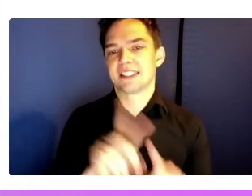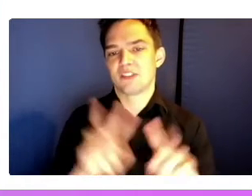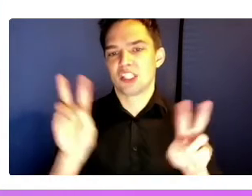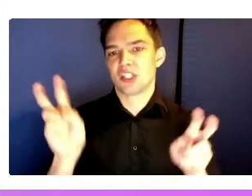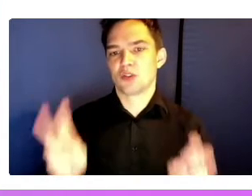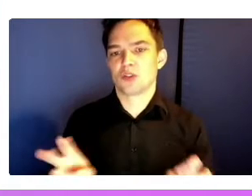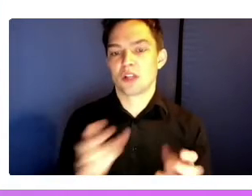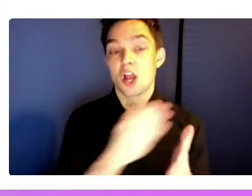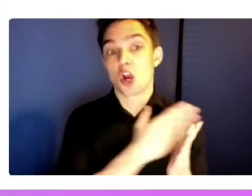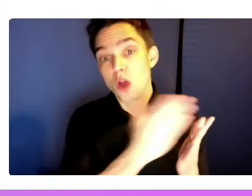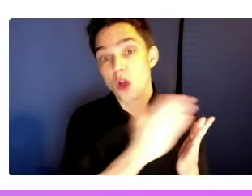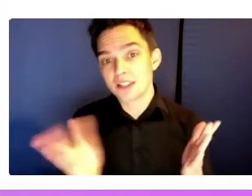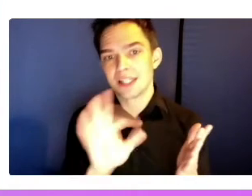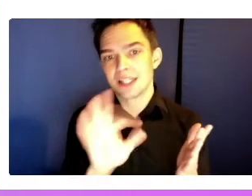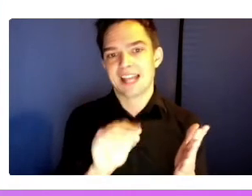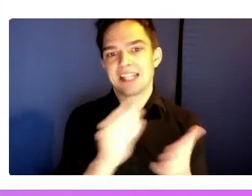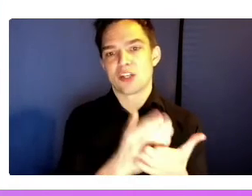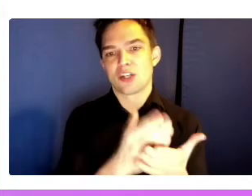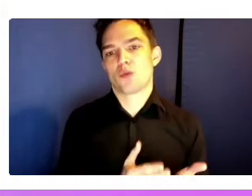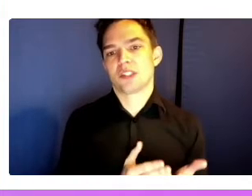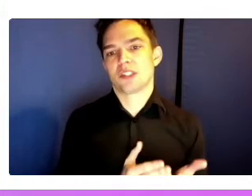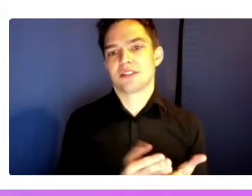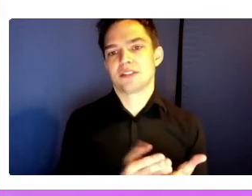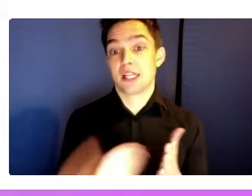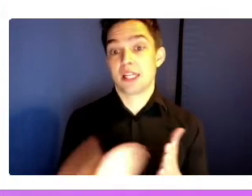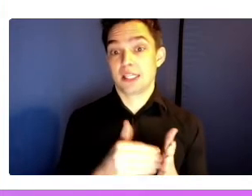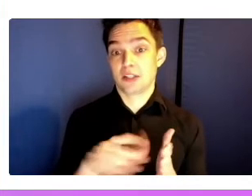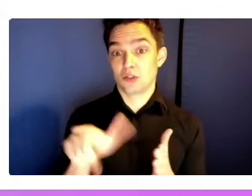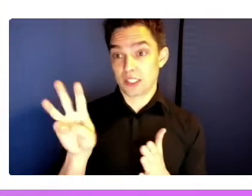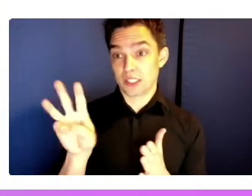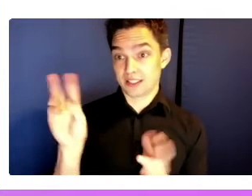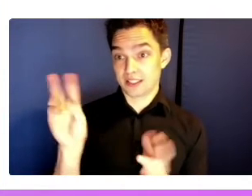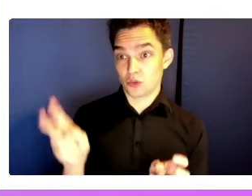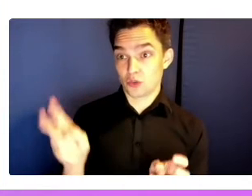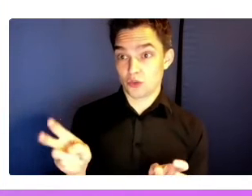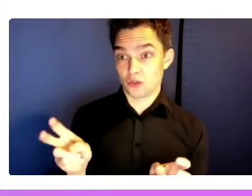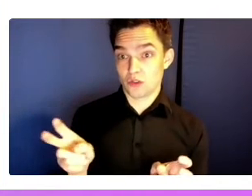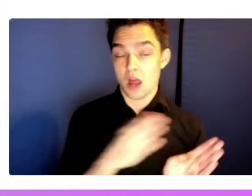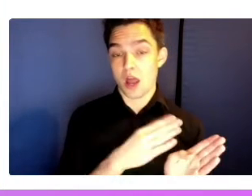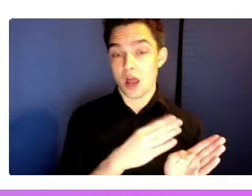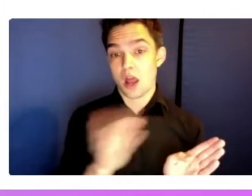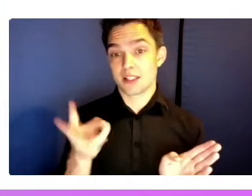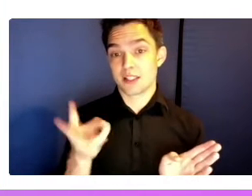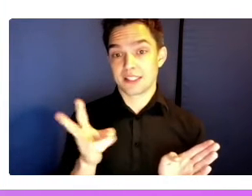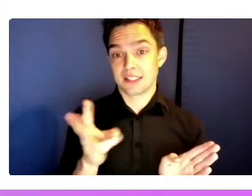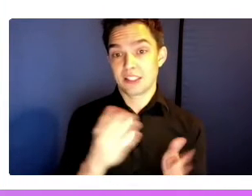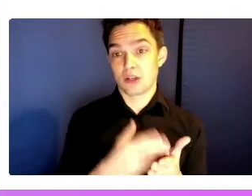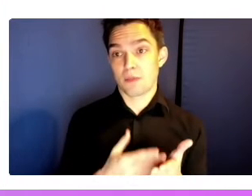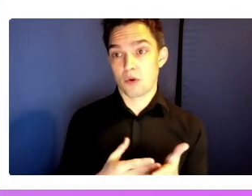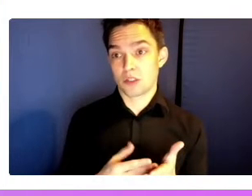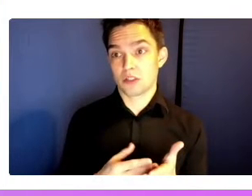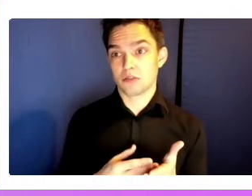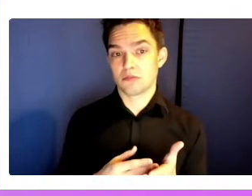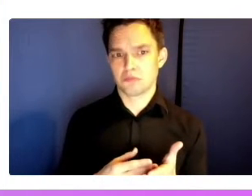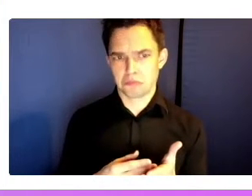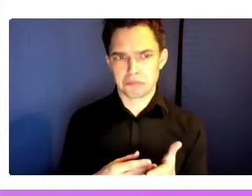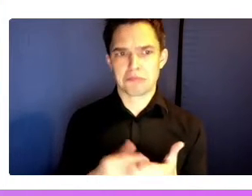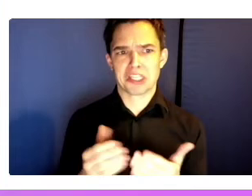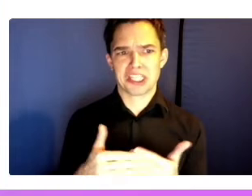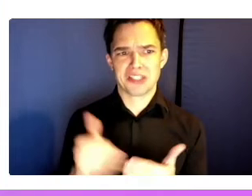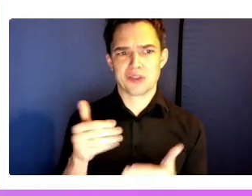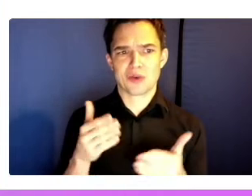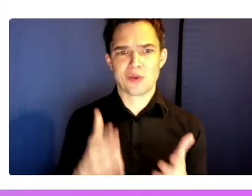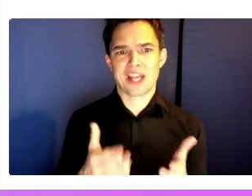90 components. And again, 26 issues across 16 components. That's a much easier way